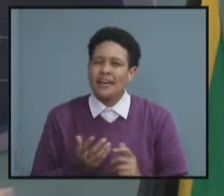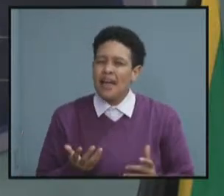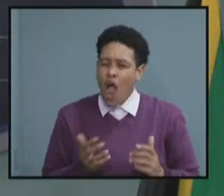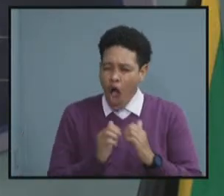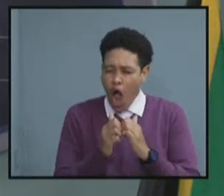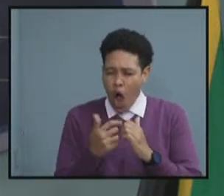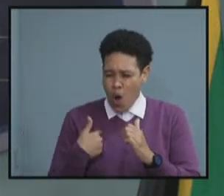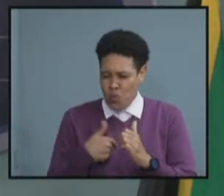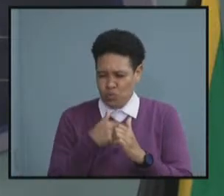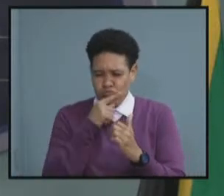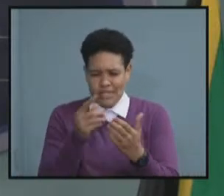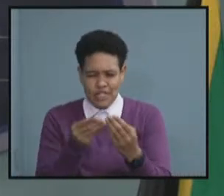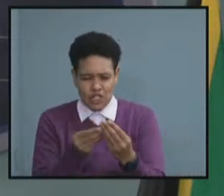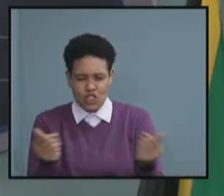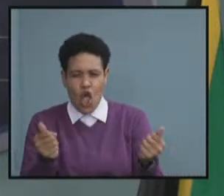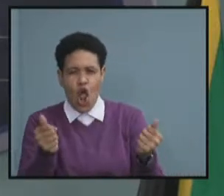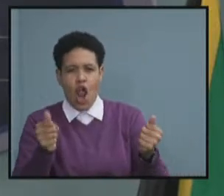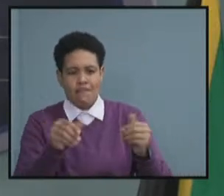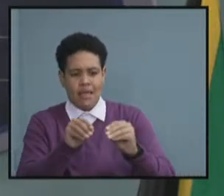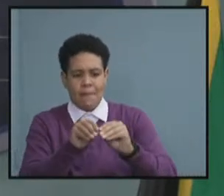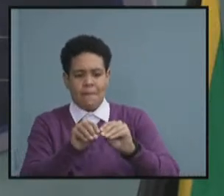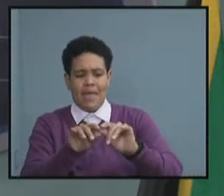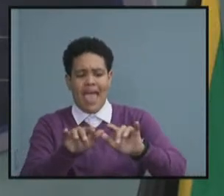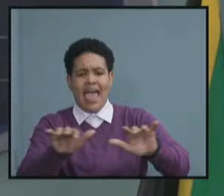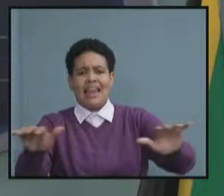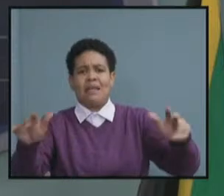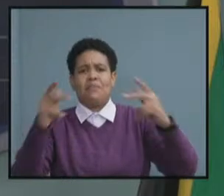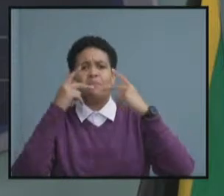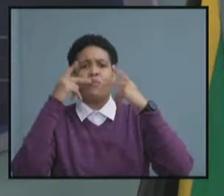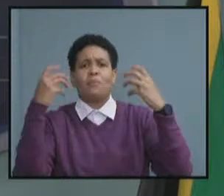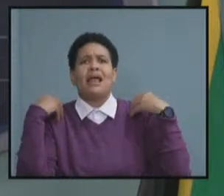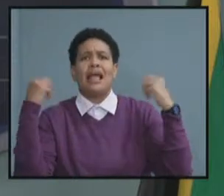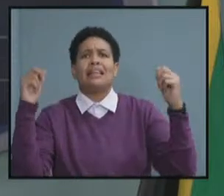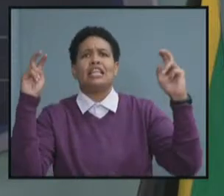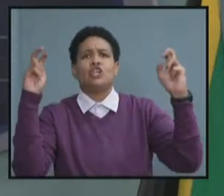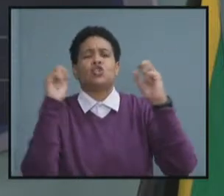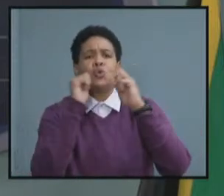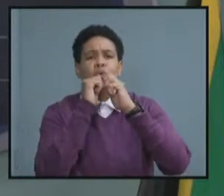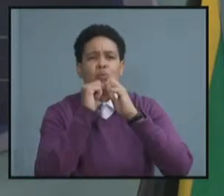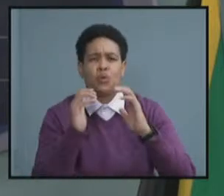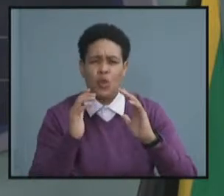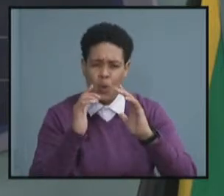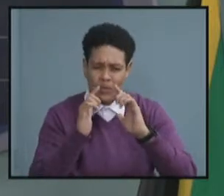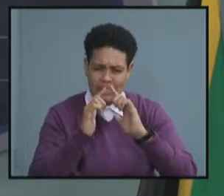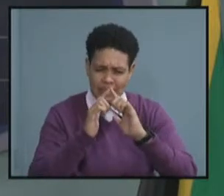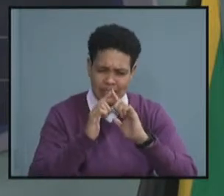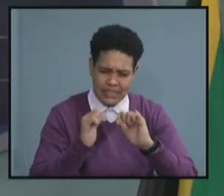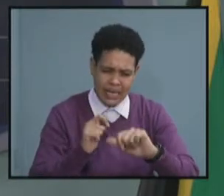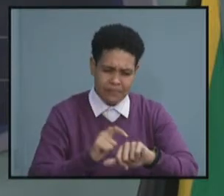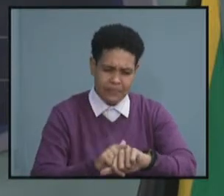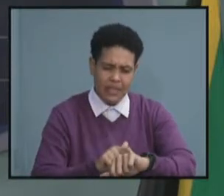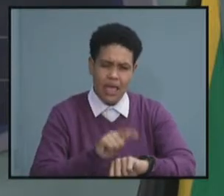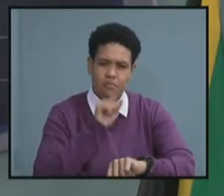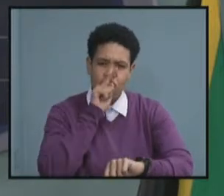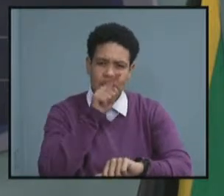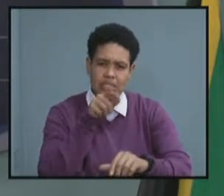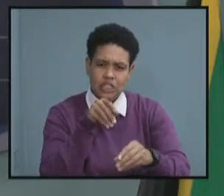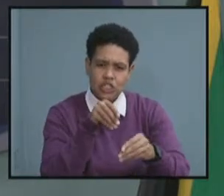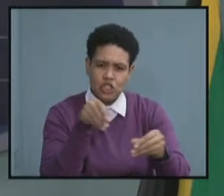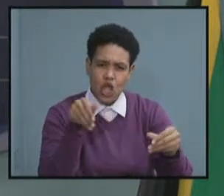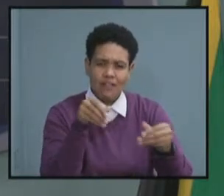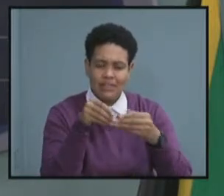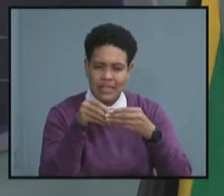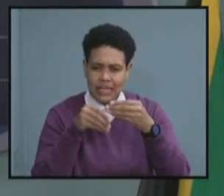How do we solve the pandemic public health issues without at the same time solving